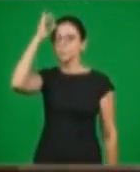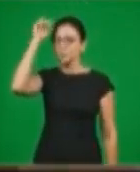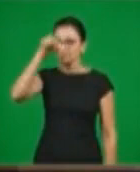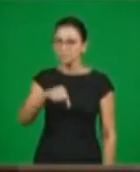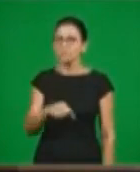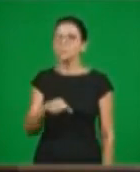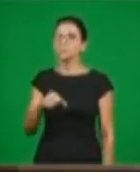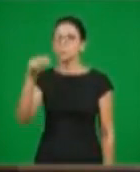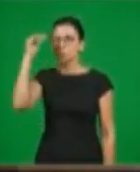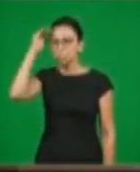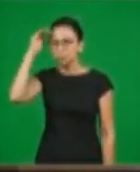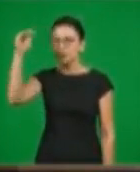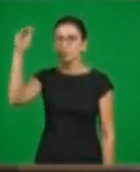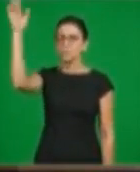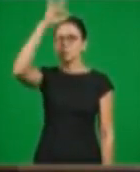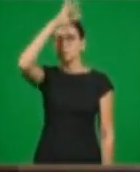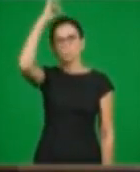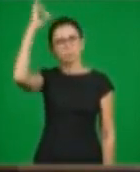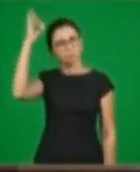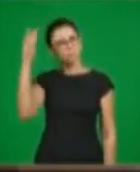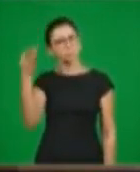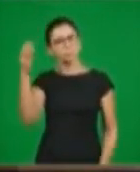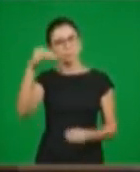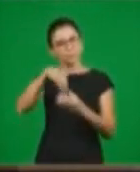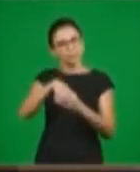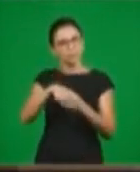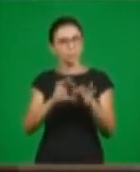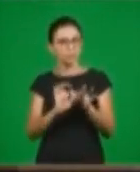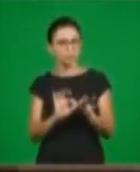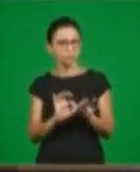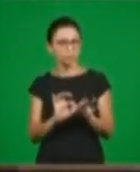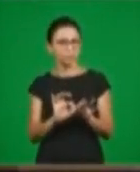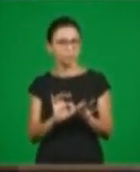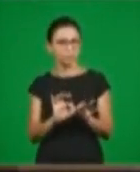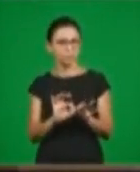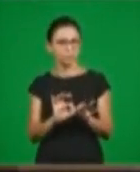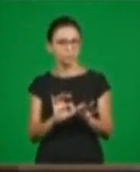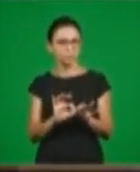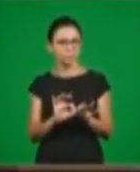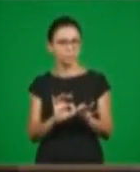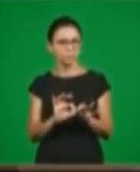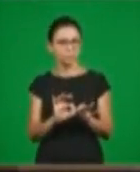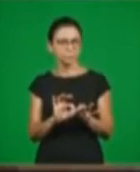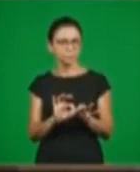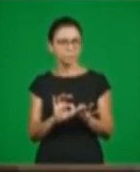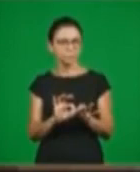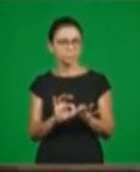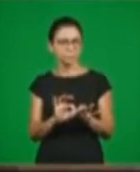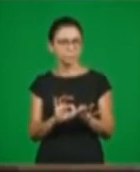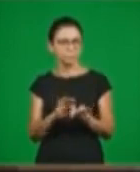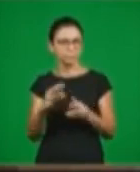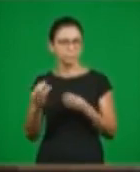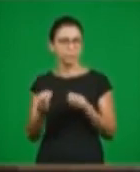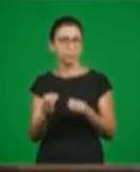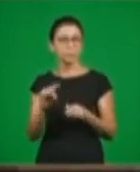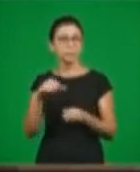Fellowship, it is when you feel the Holy Spirit. When you feel the Holy Spirit, it is when you have